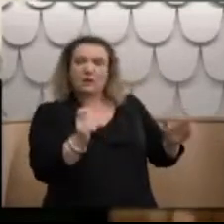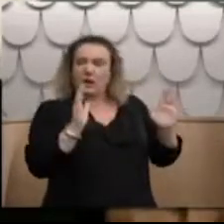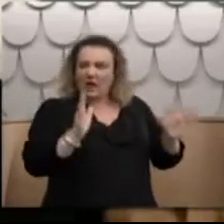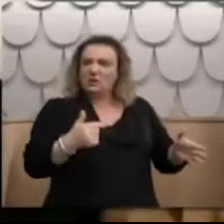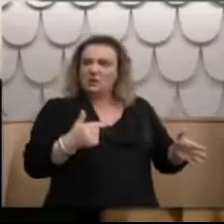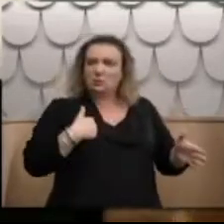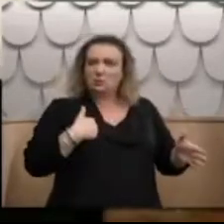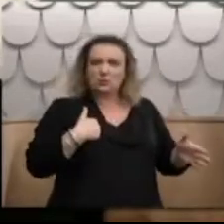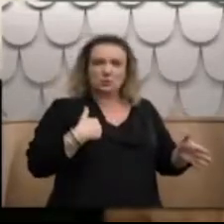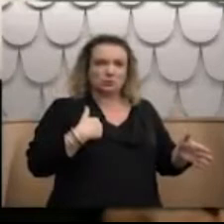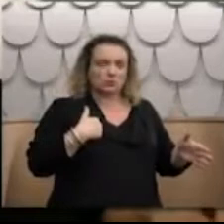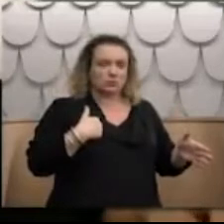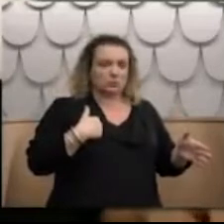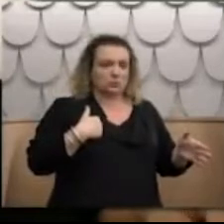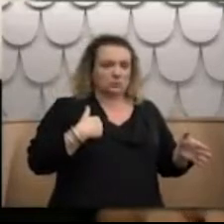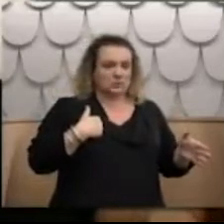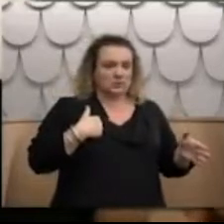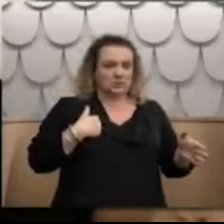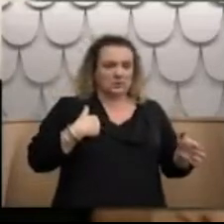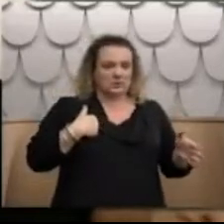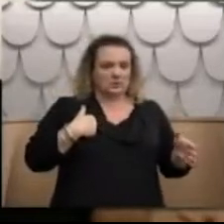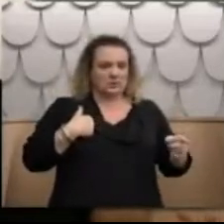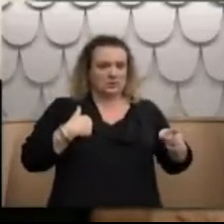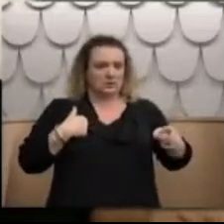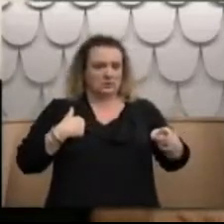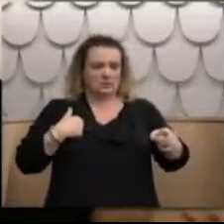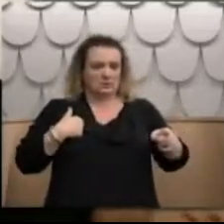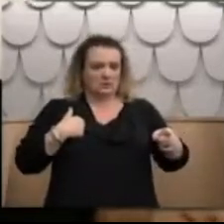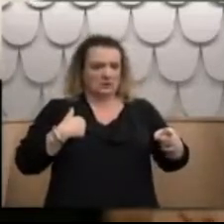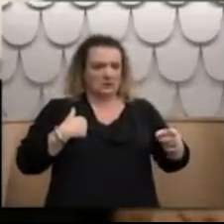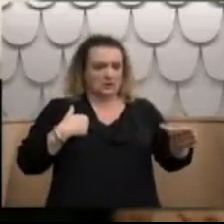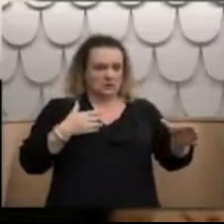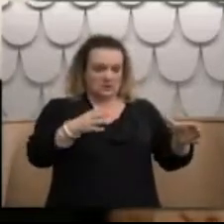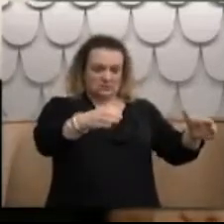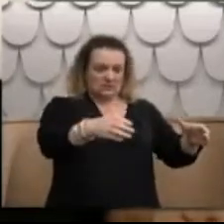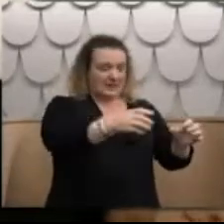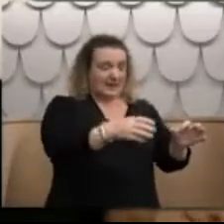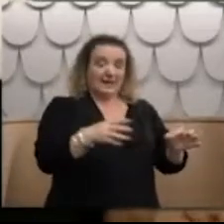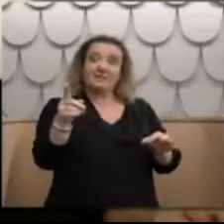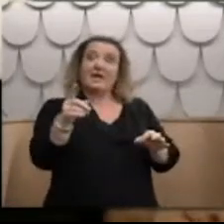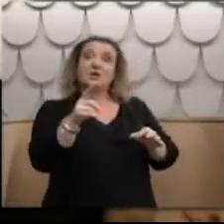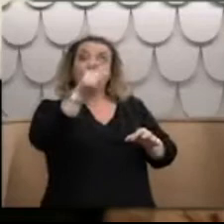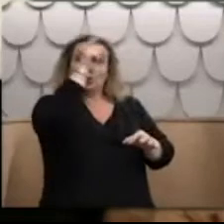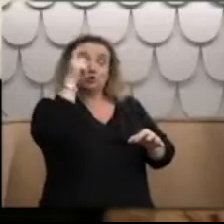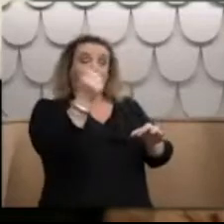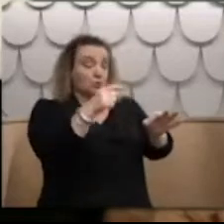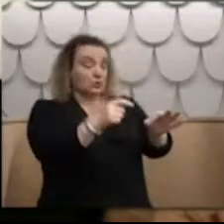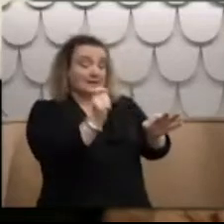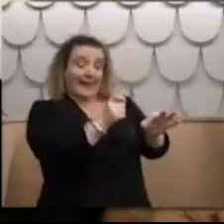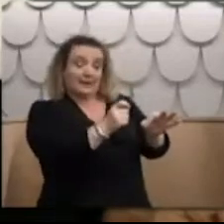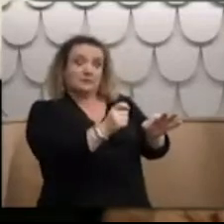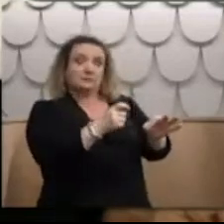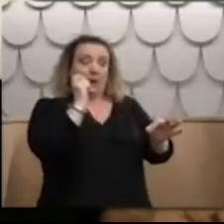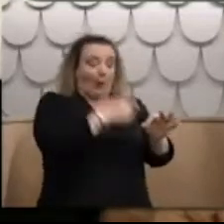and he was holding an owl and I banged his finger. Man, he gave me a good hiding. Who was we? Was it